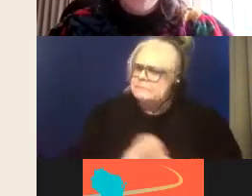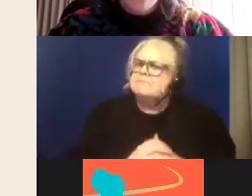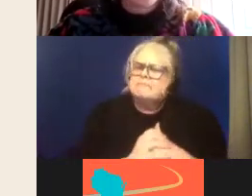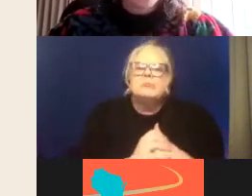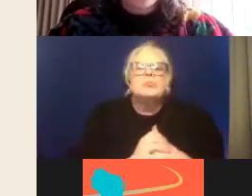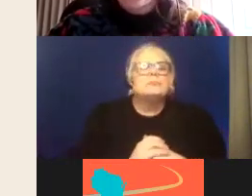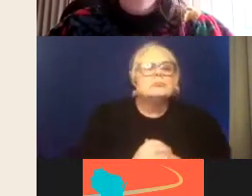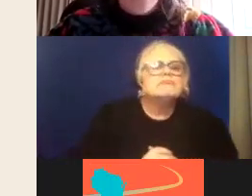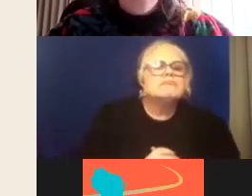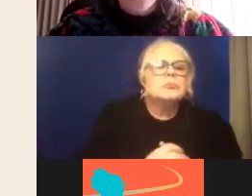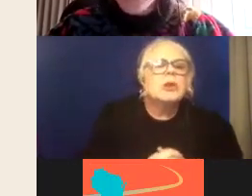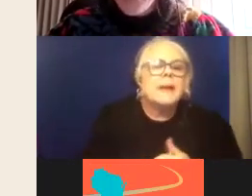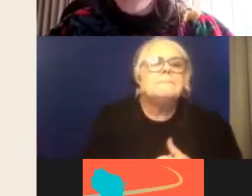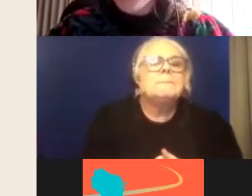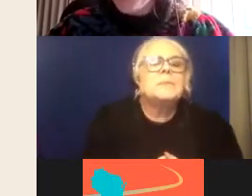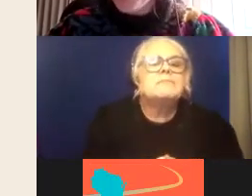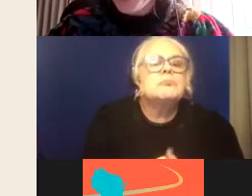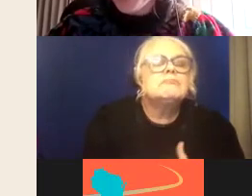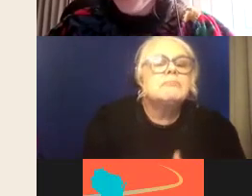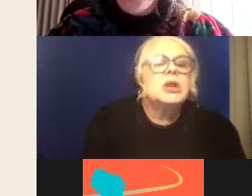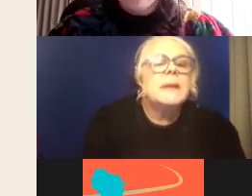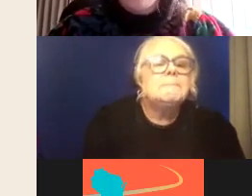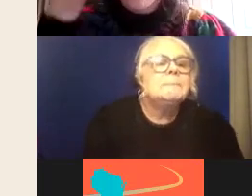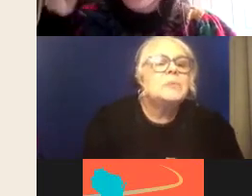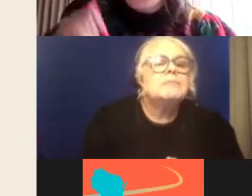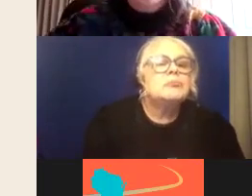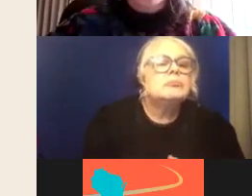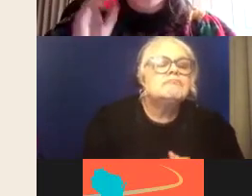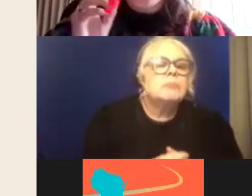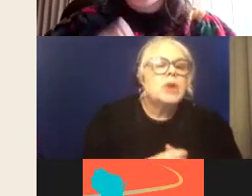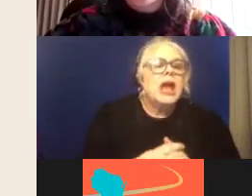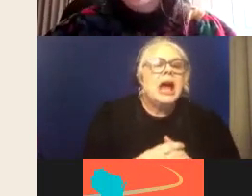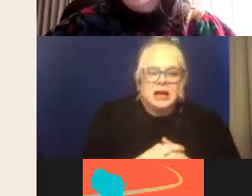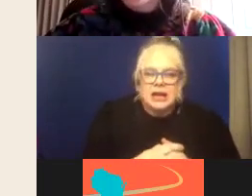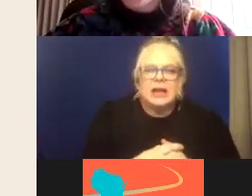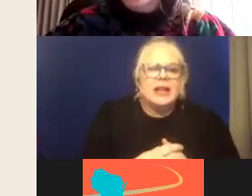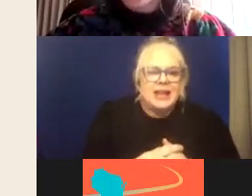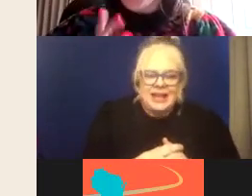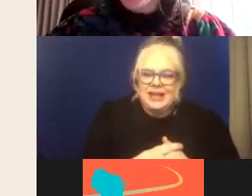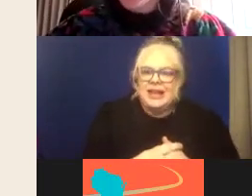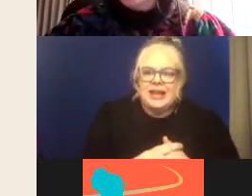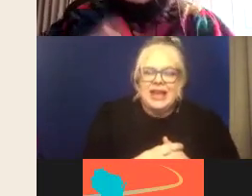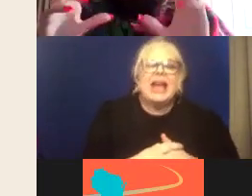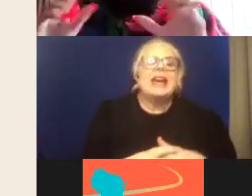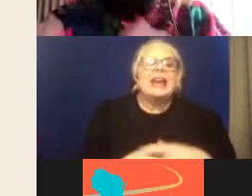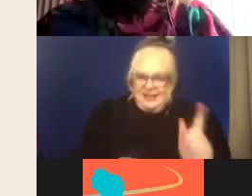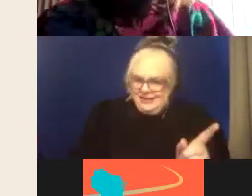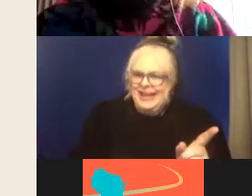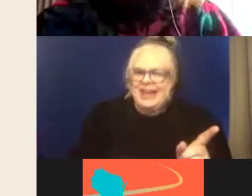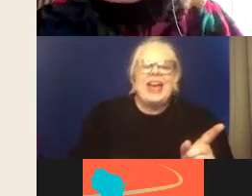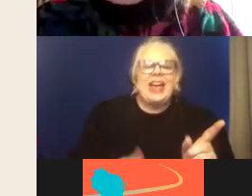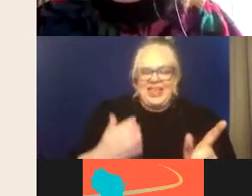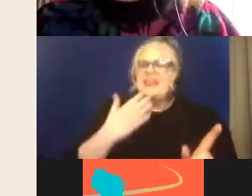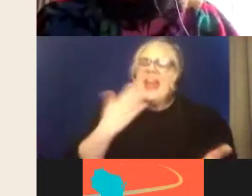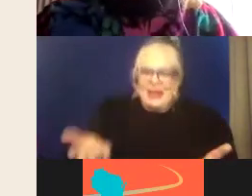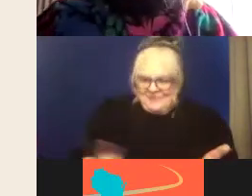please? Excuse me. Sorry, I didn't realize I hadn't explained what SASP. I think I said sexual assault service provider the first time and didn't tell you what the acronym